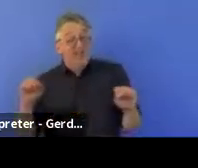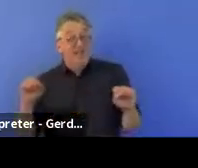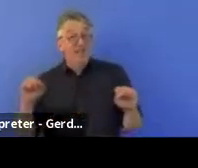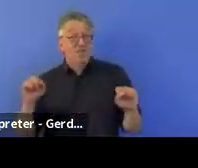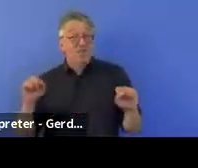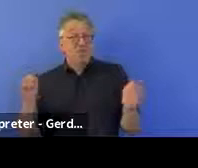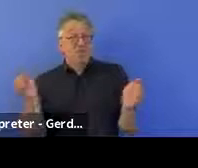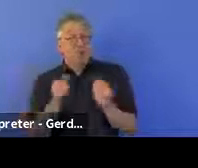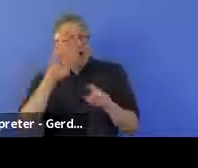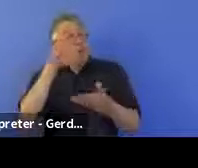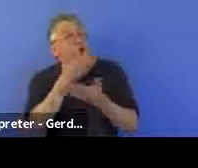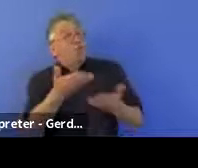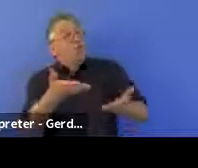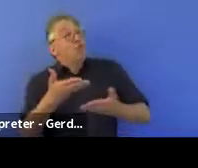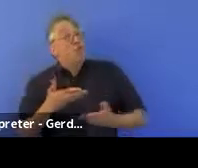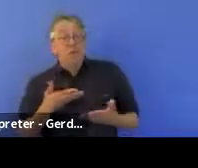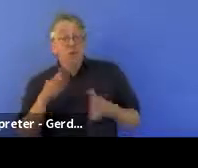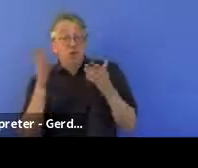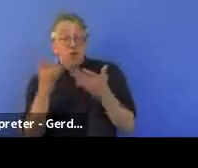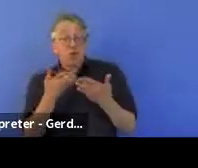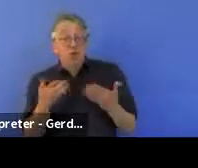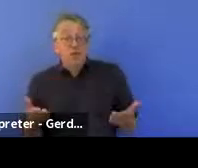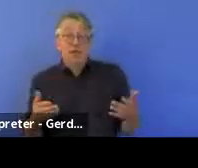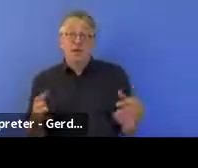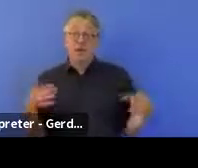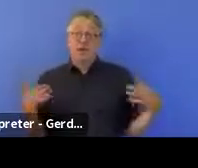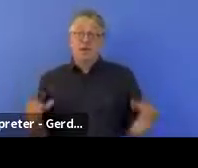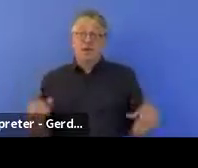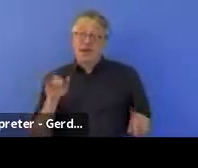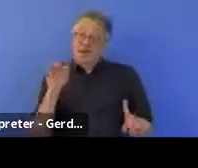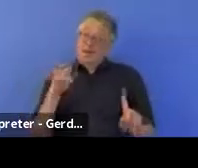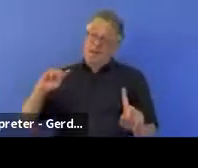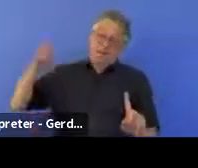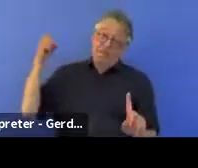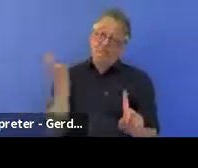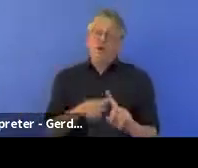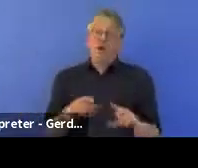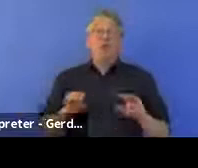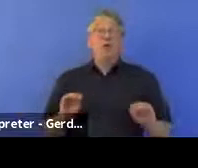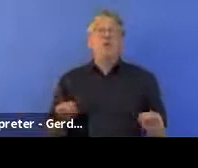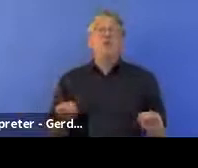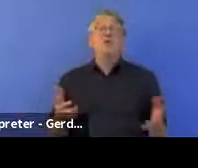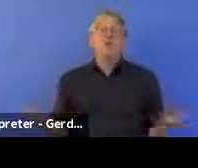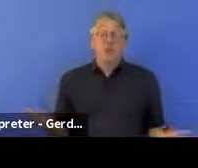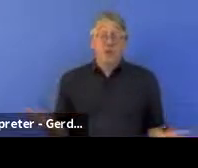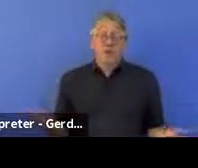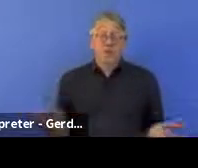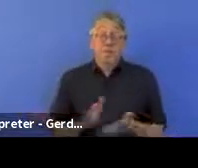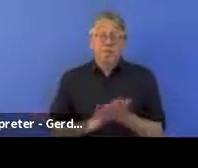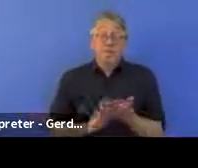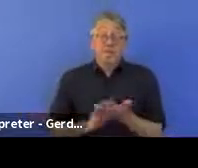takes us to the root of what education should be about: recognizing and fostering an understanding